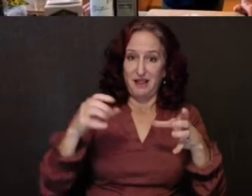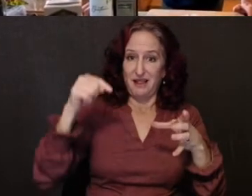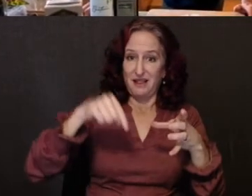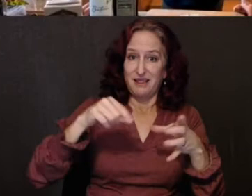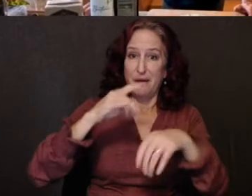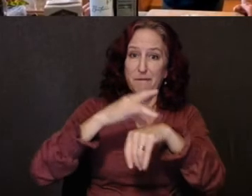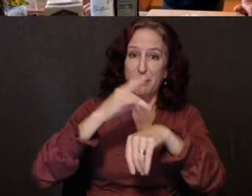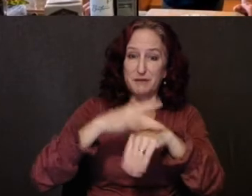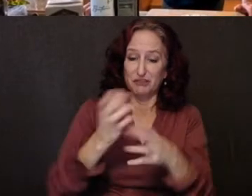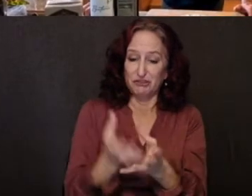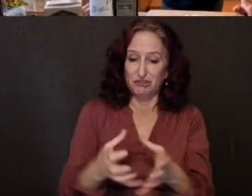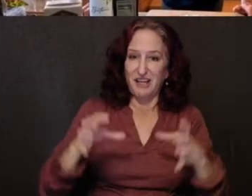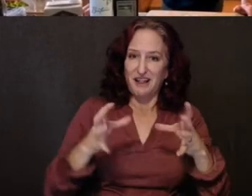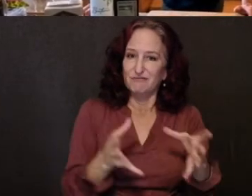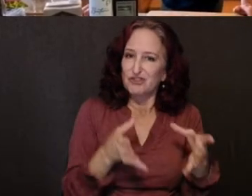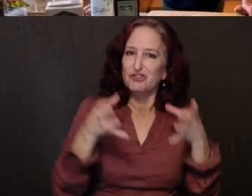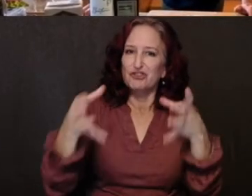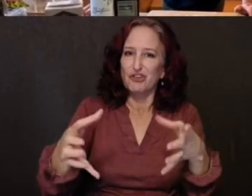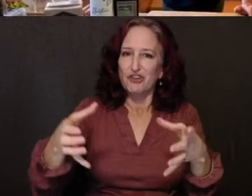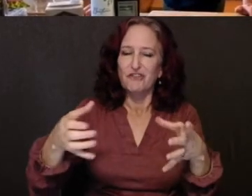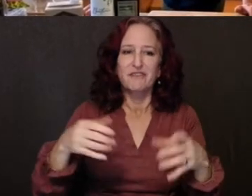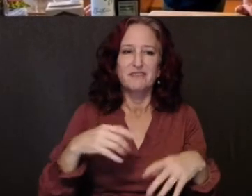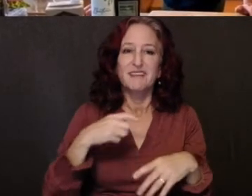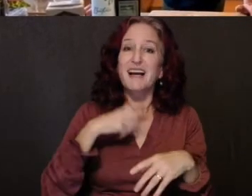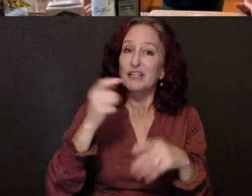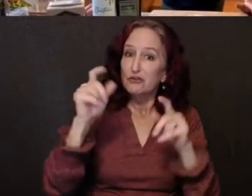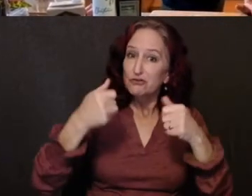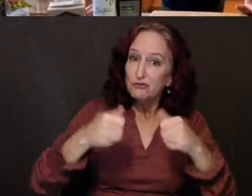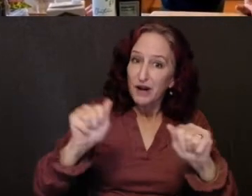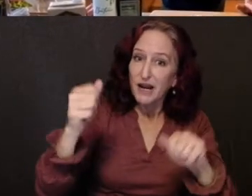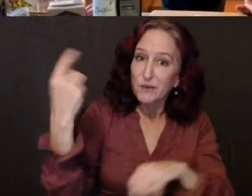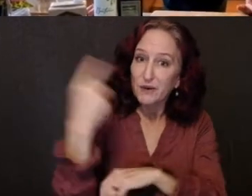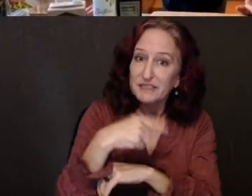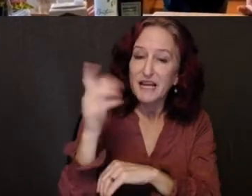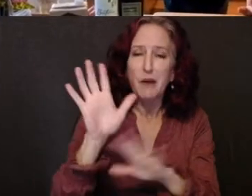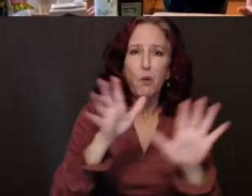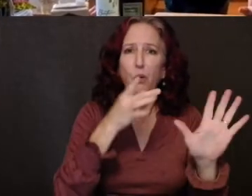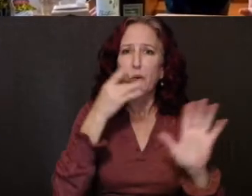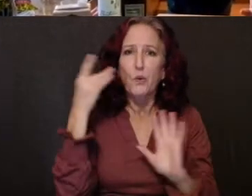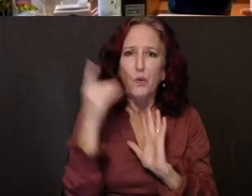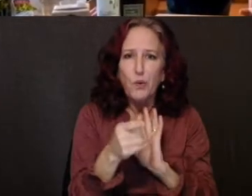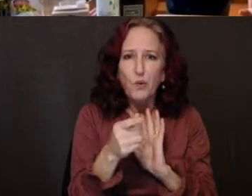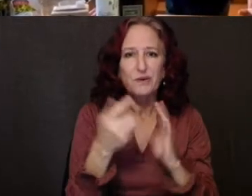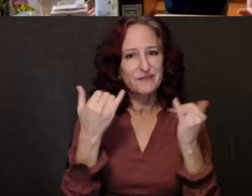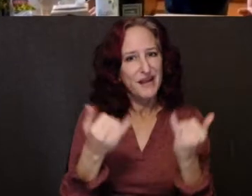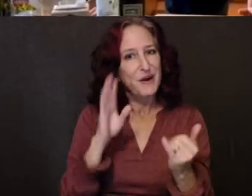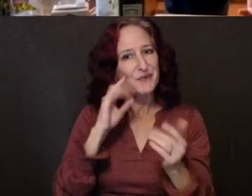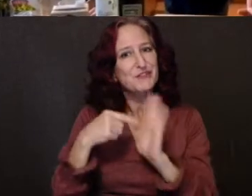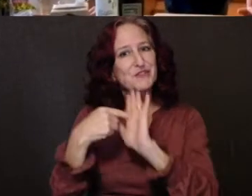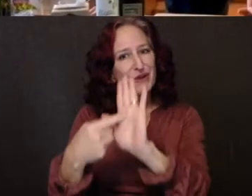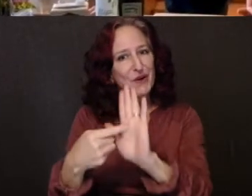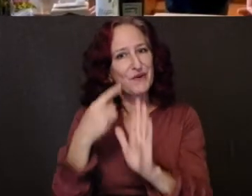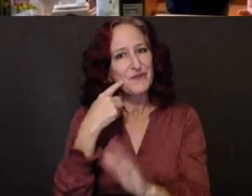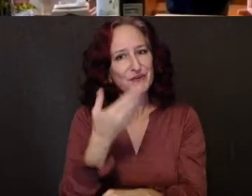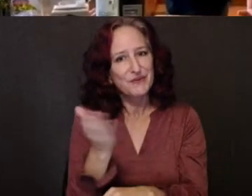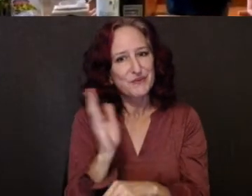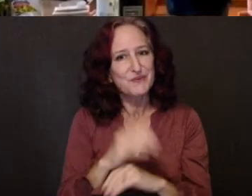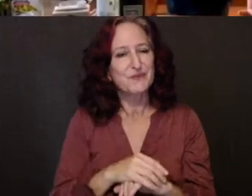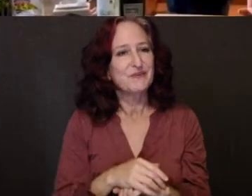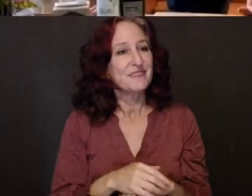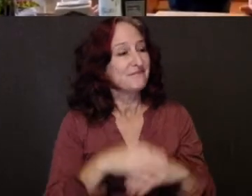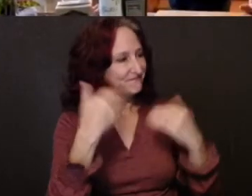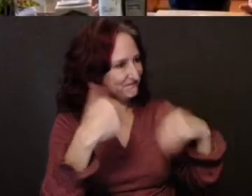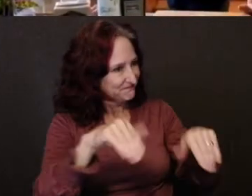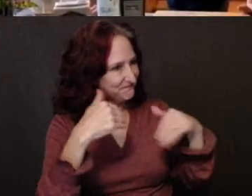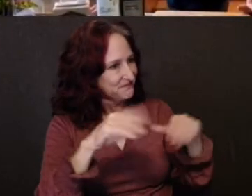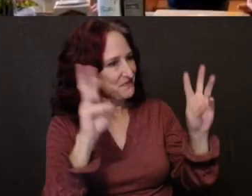a pumpkin risotto and put it in the pumpkin shell, you know, and serve it like that. And